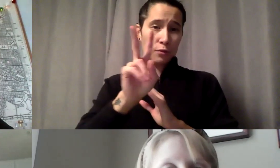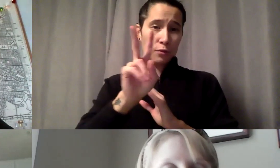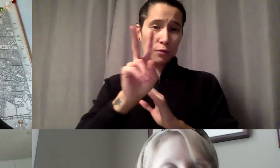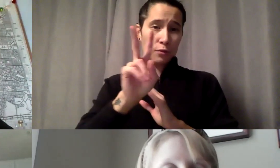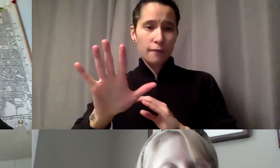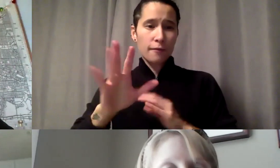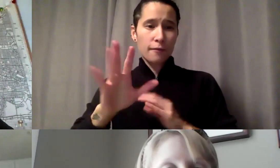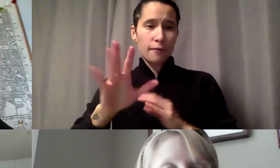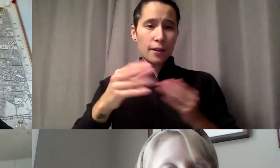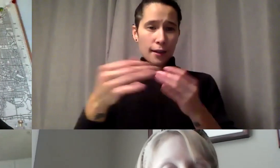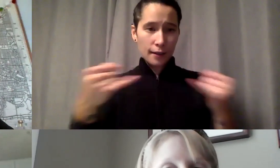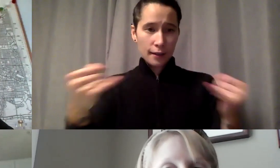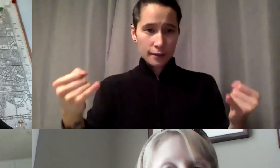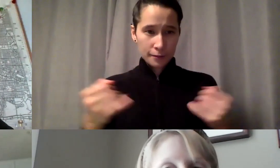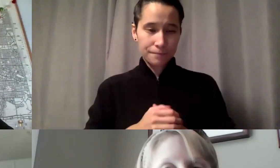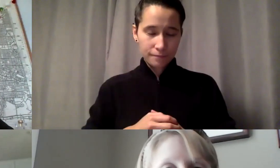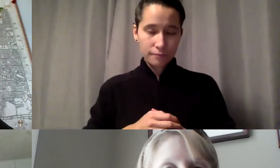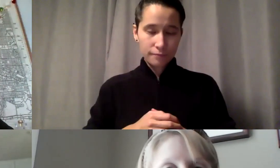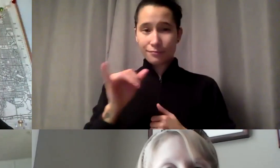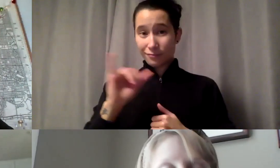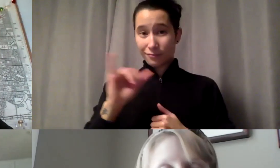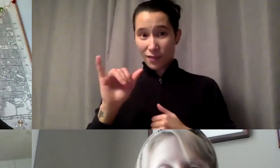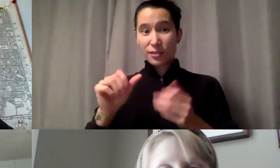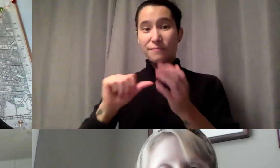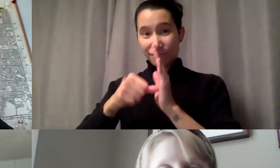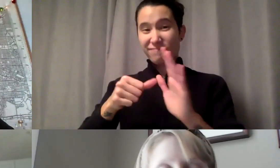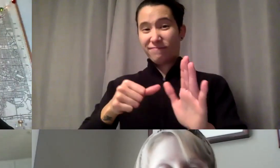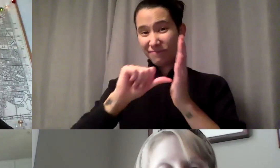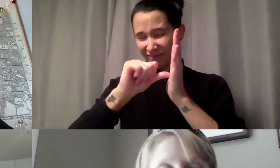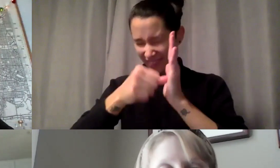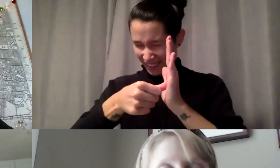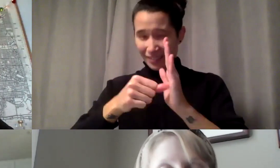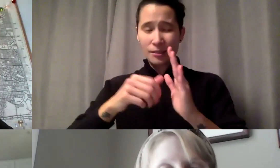Always, the last thing I'd say about that, there's always potential that changes.